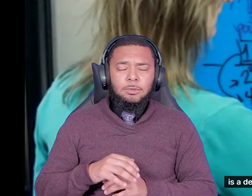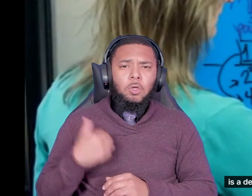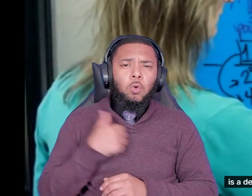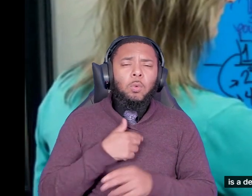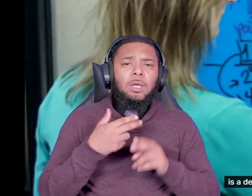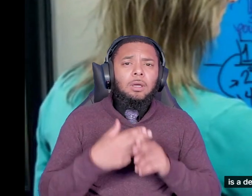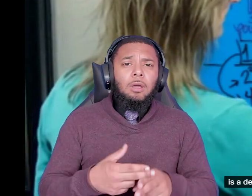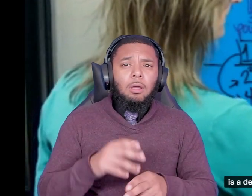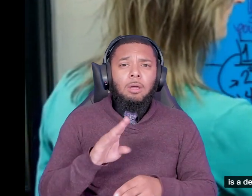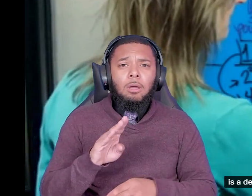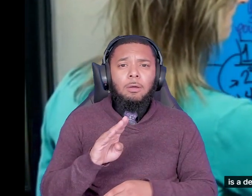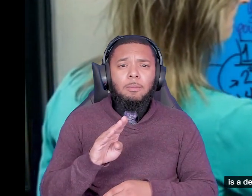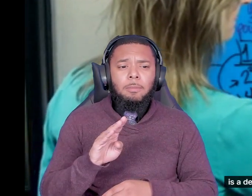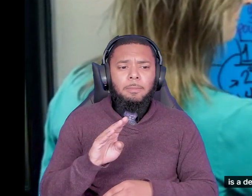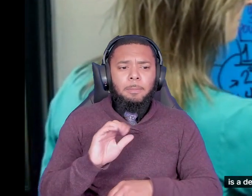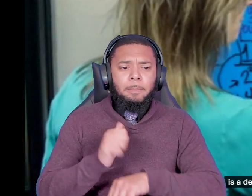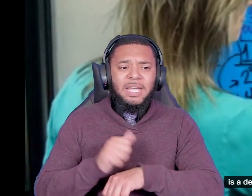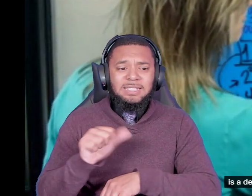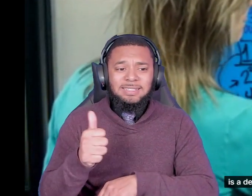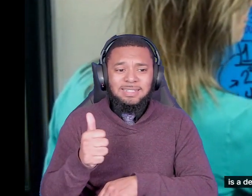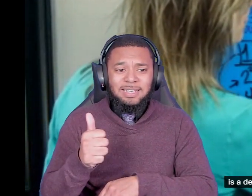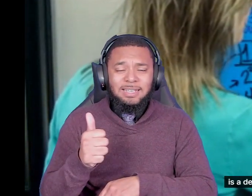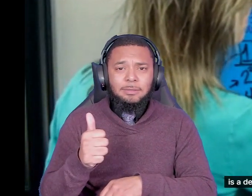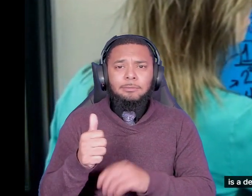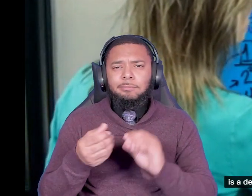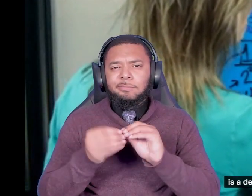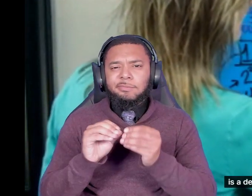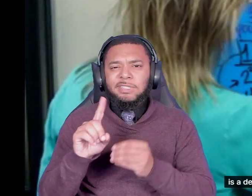base 10 decimal.